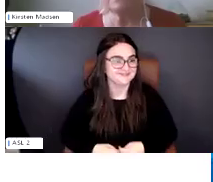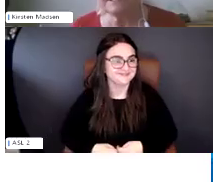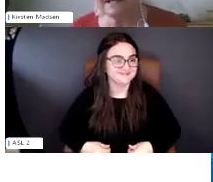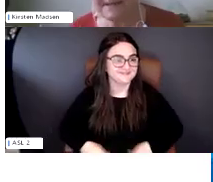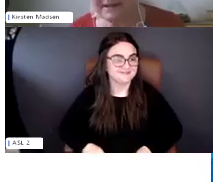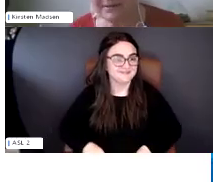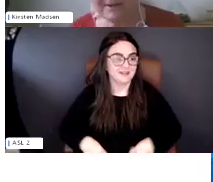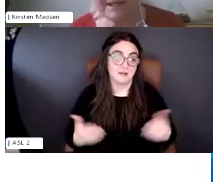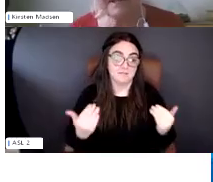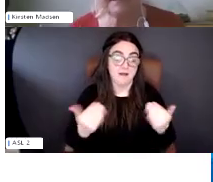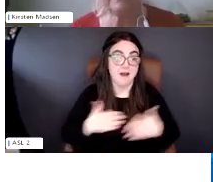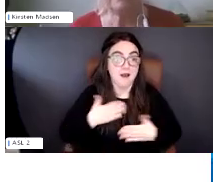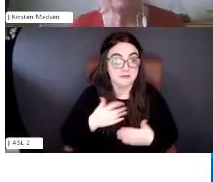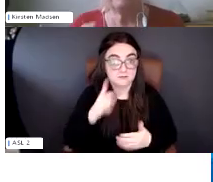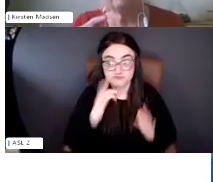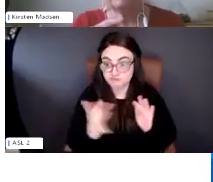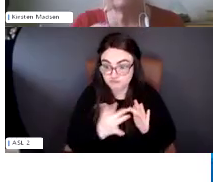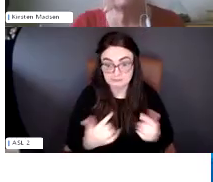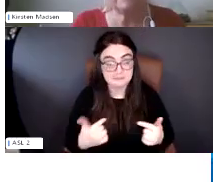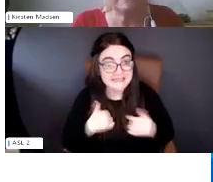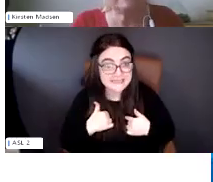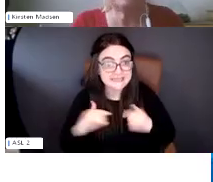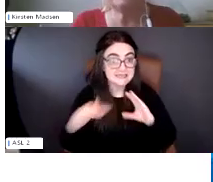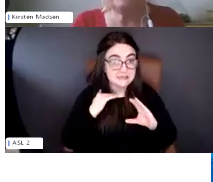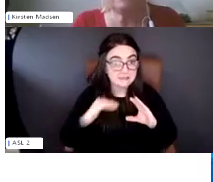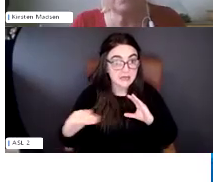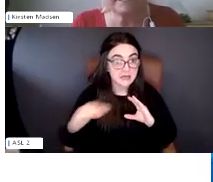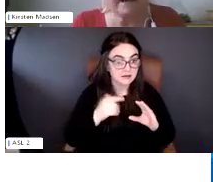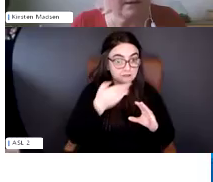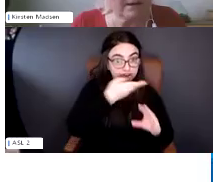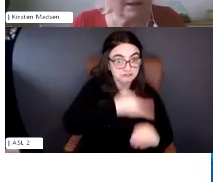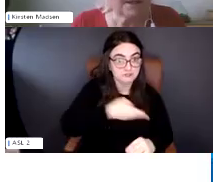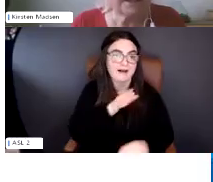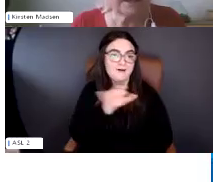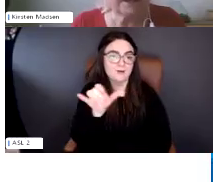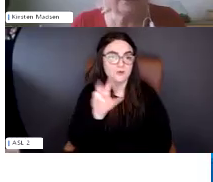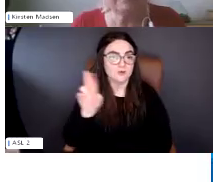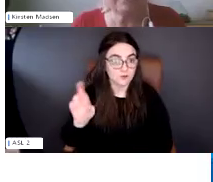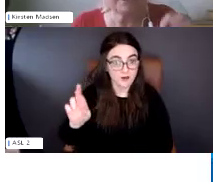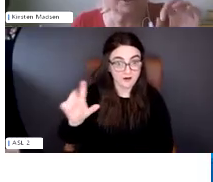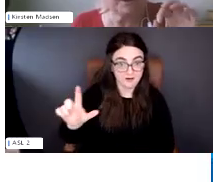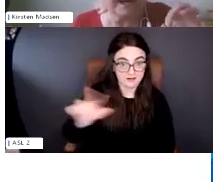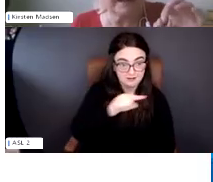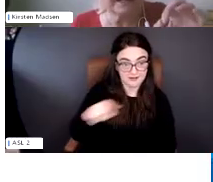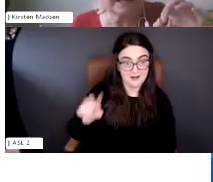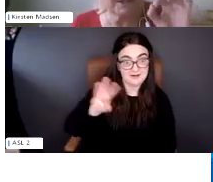you to contact me through email. And also, here is the URL for the